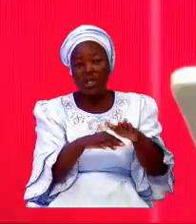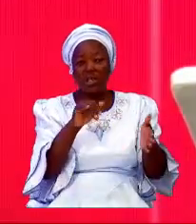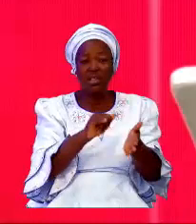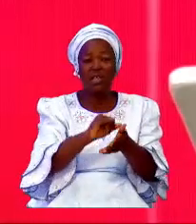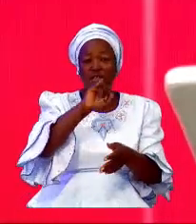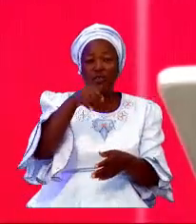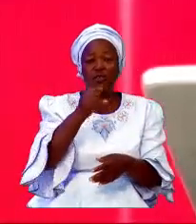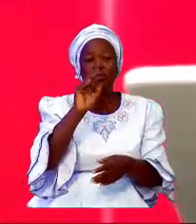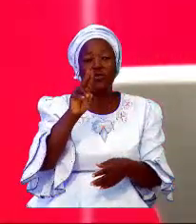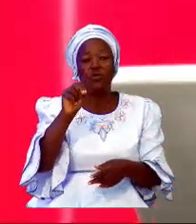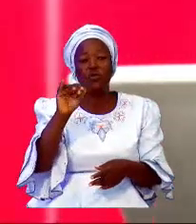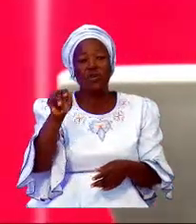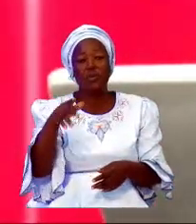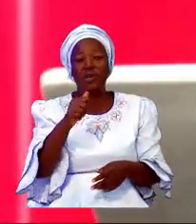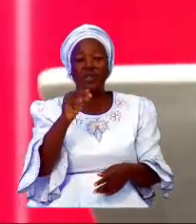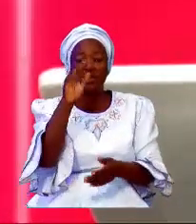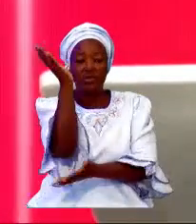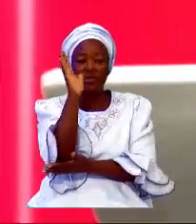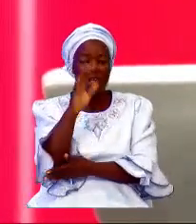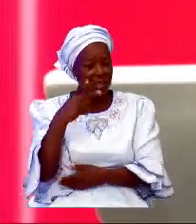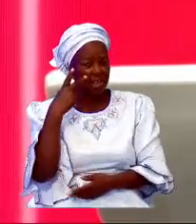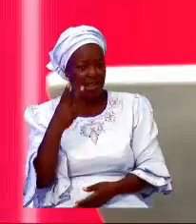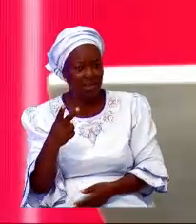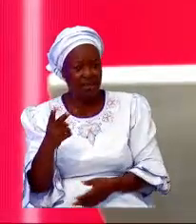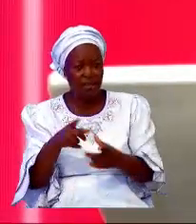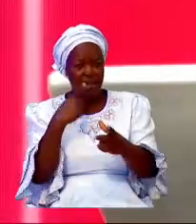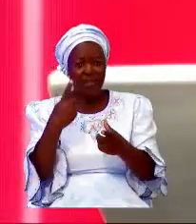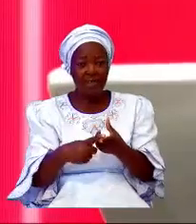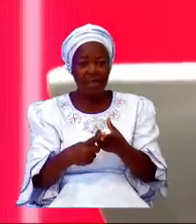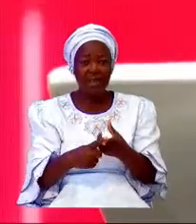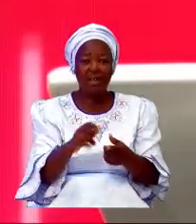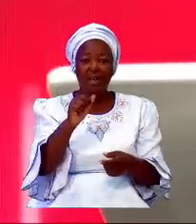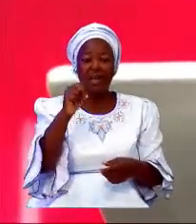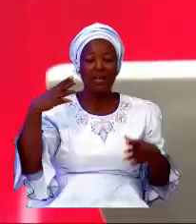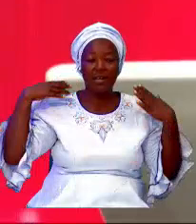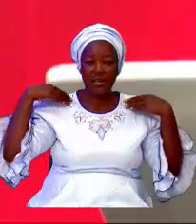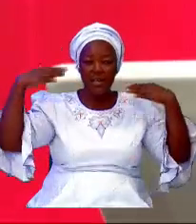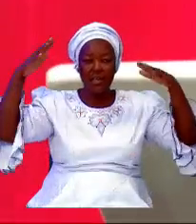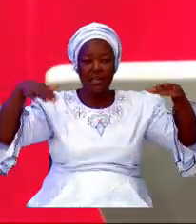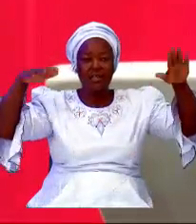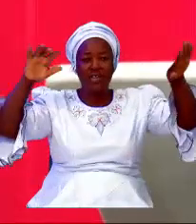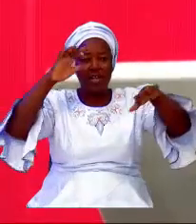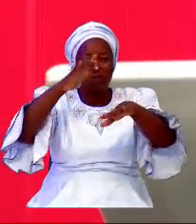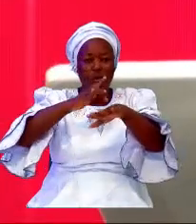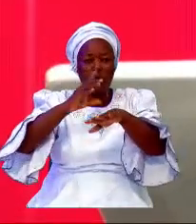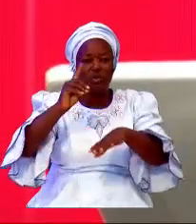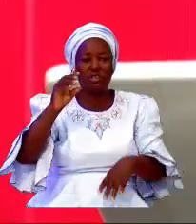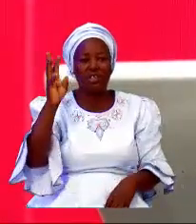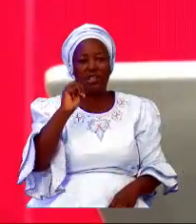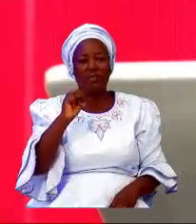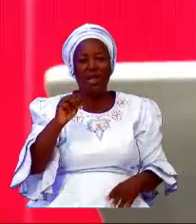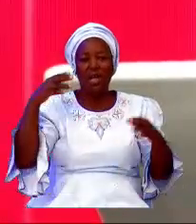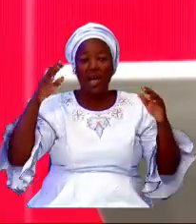slept under a juniper tree, behold, then